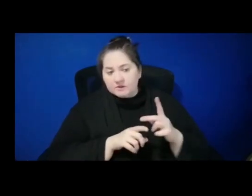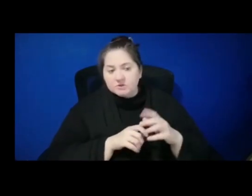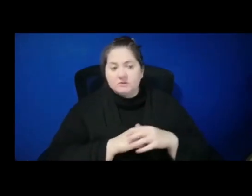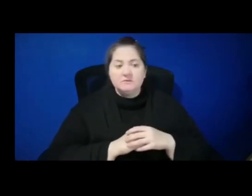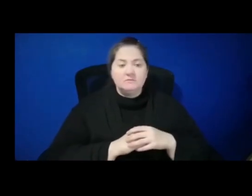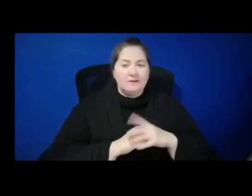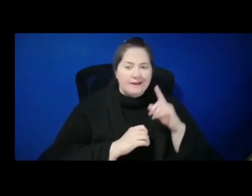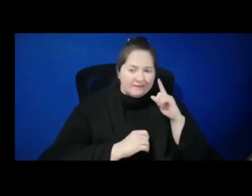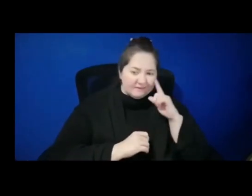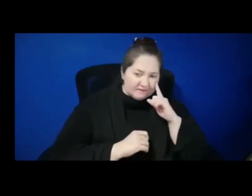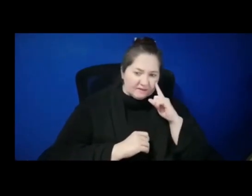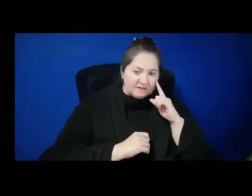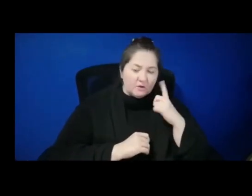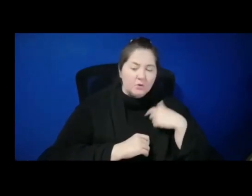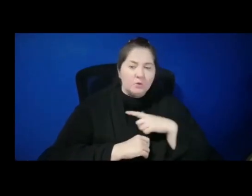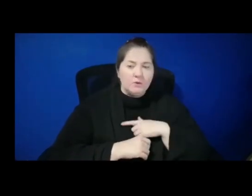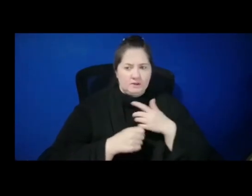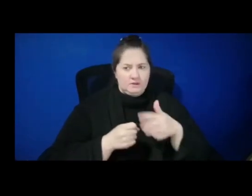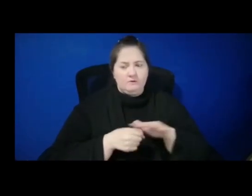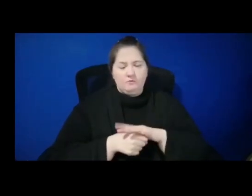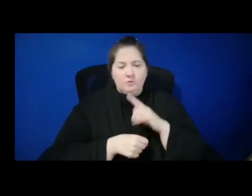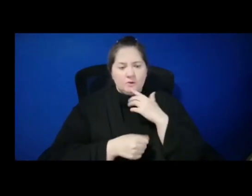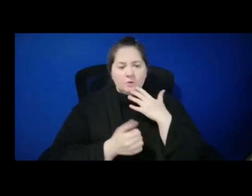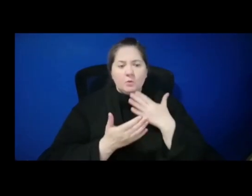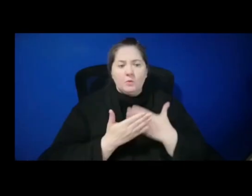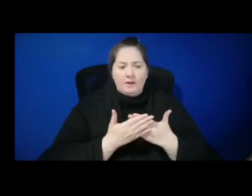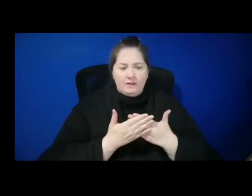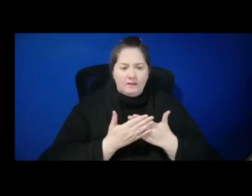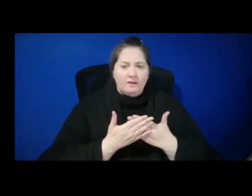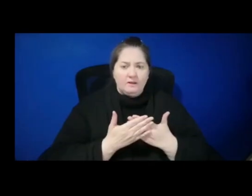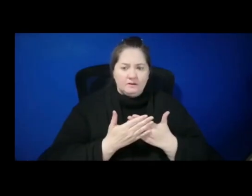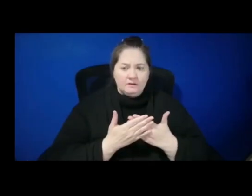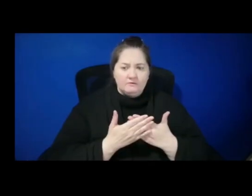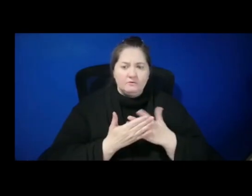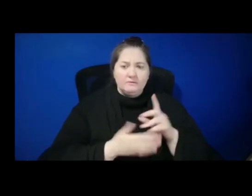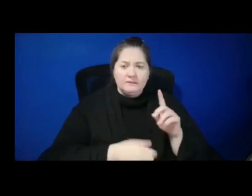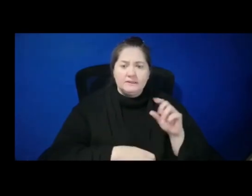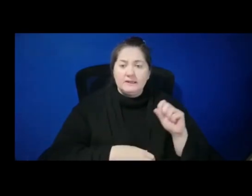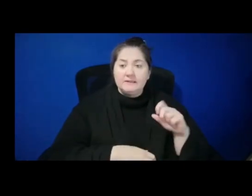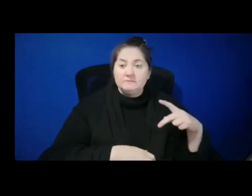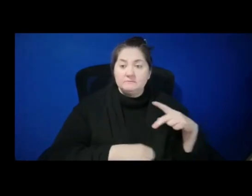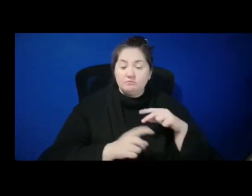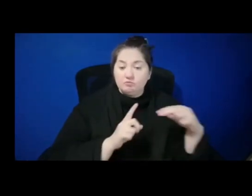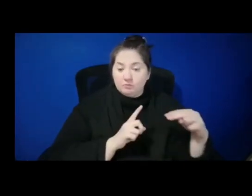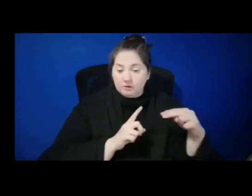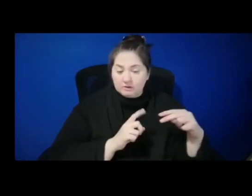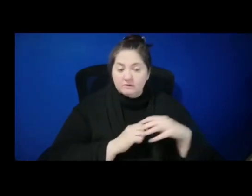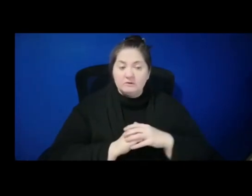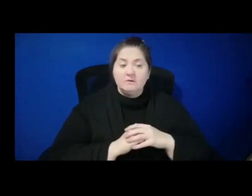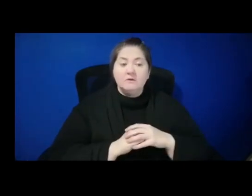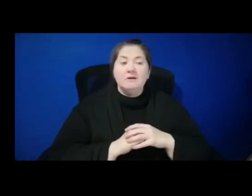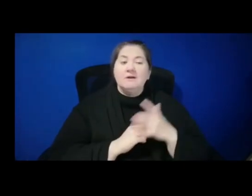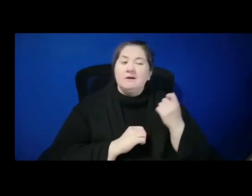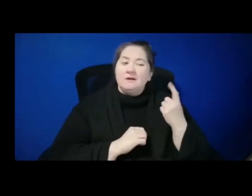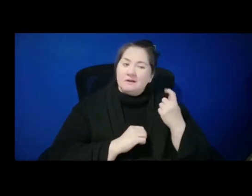I think we cover it really well from the DSP's perspective. However, I think it would be really good